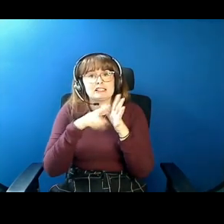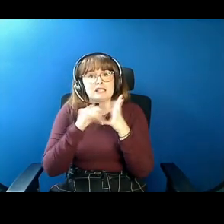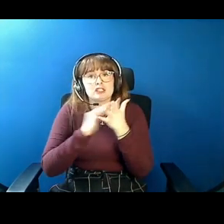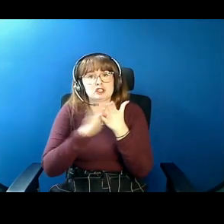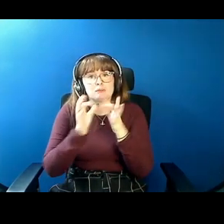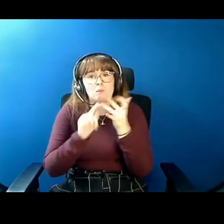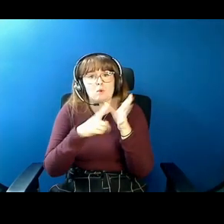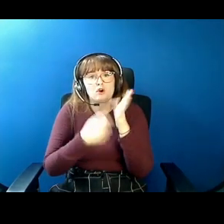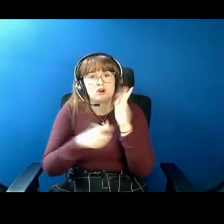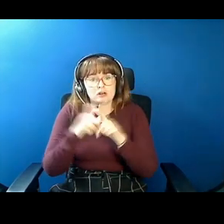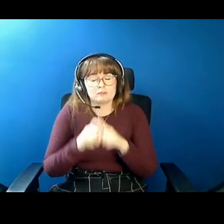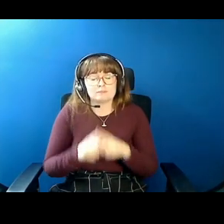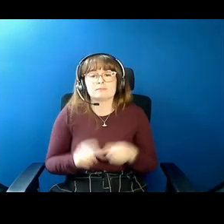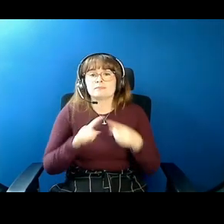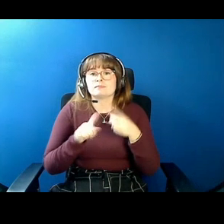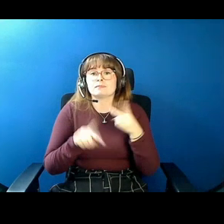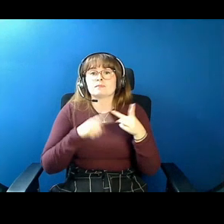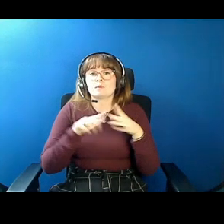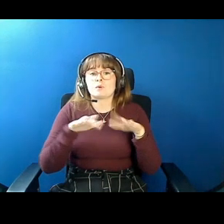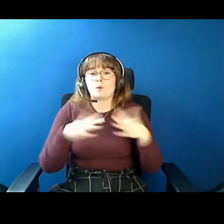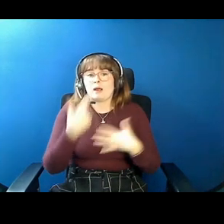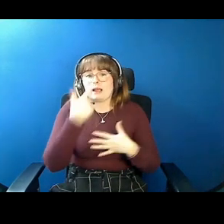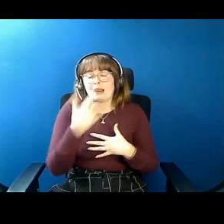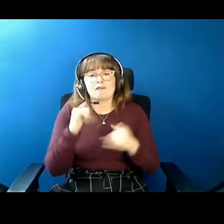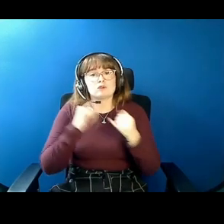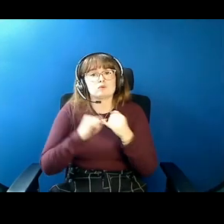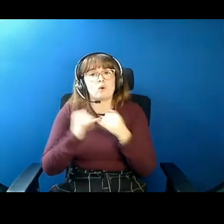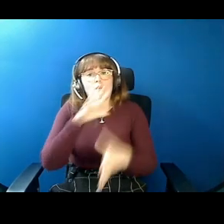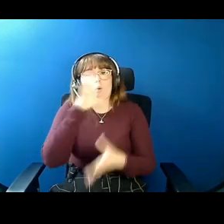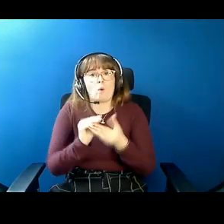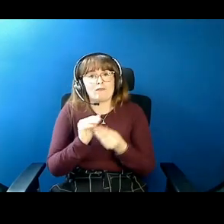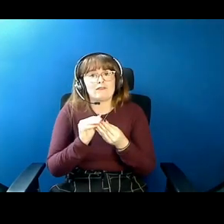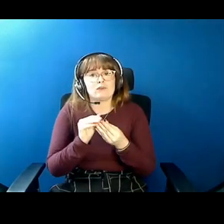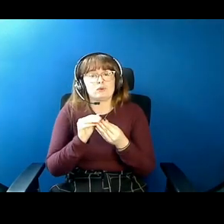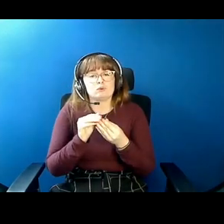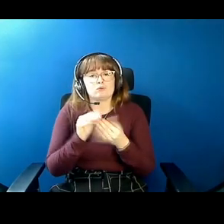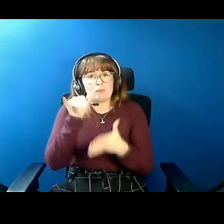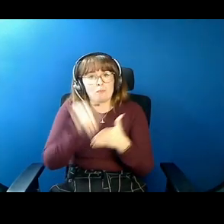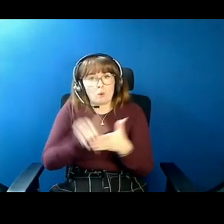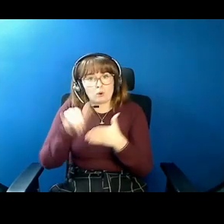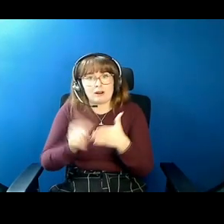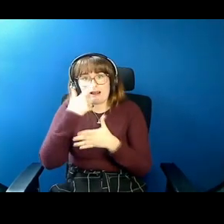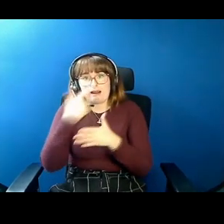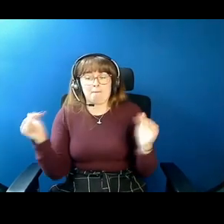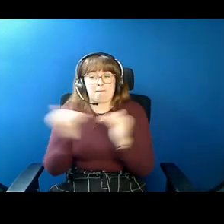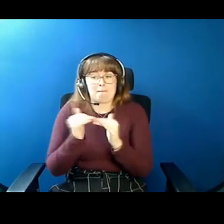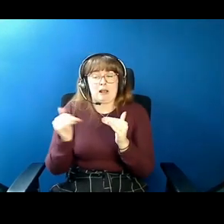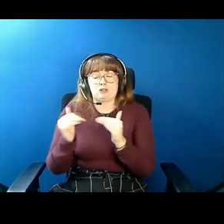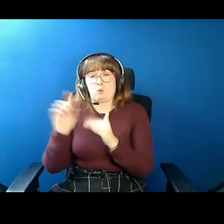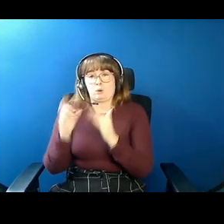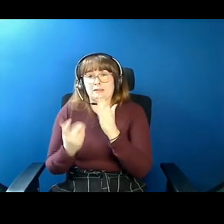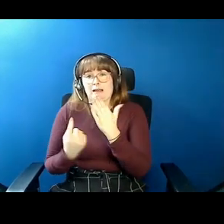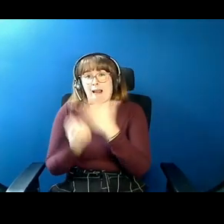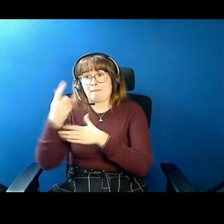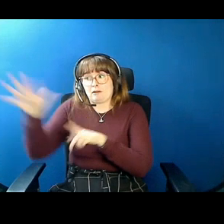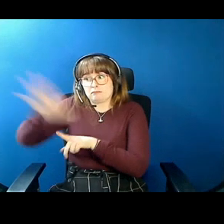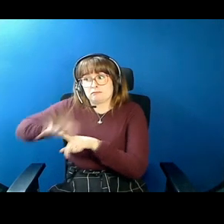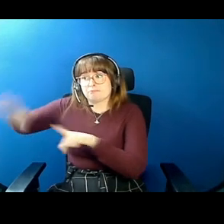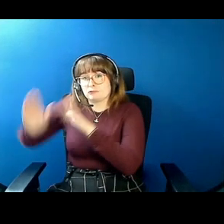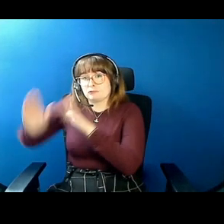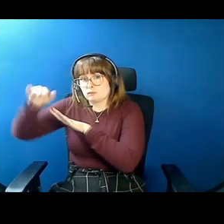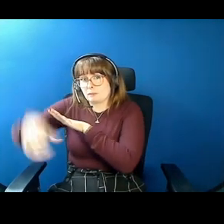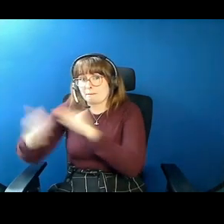stock overview report that benchmarks your stock against regional and national trends, again, pulls out these unique local opportunities and